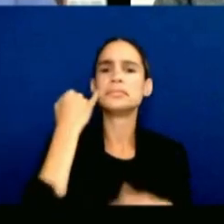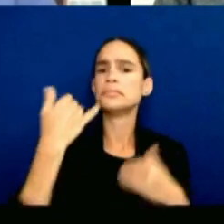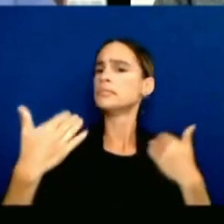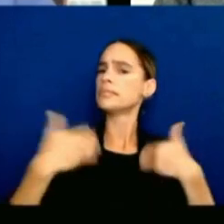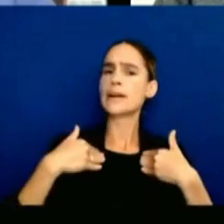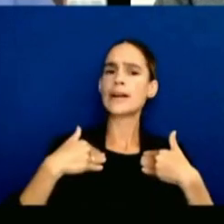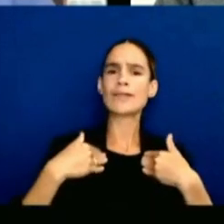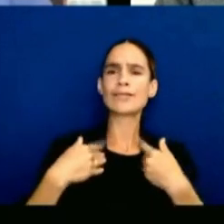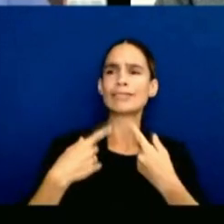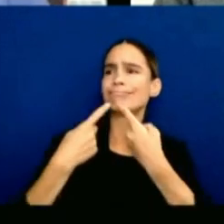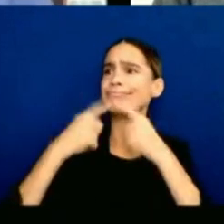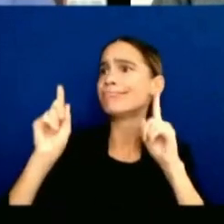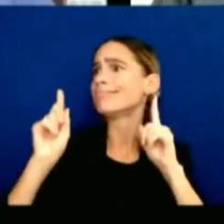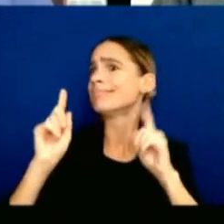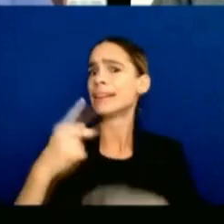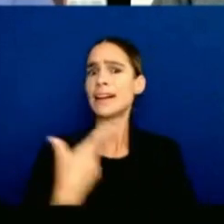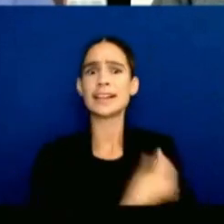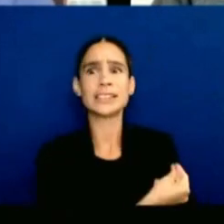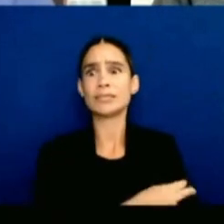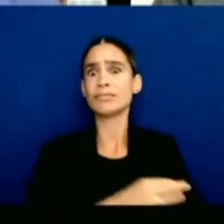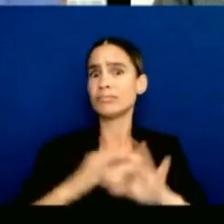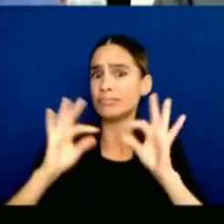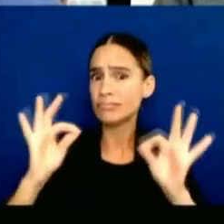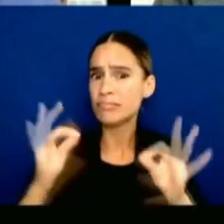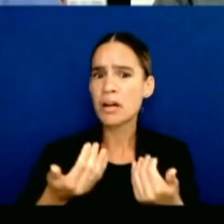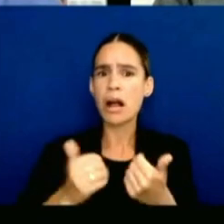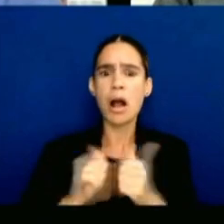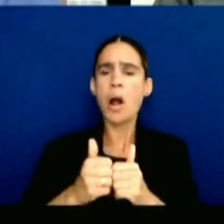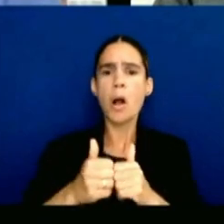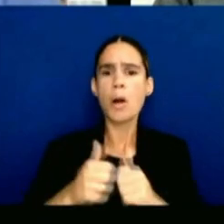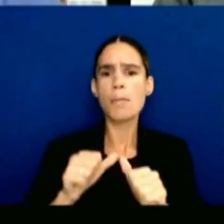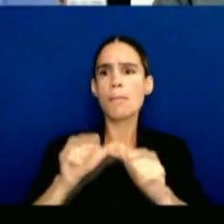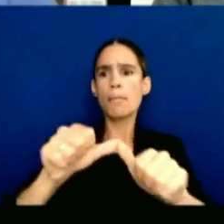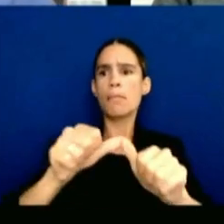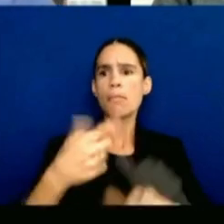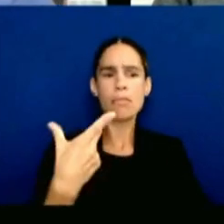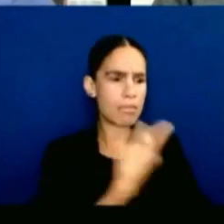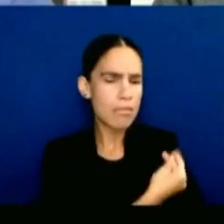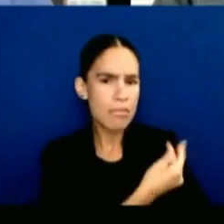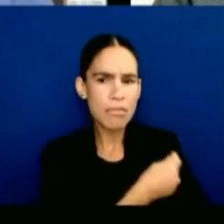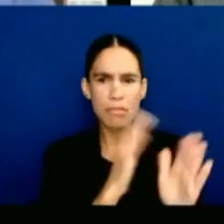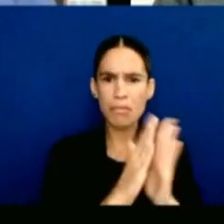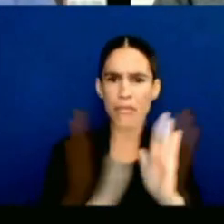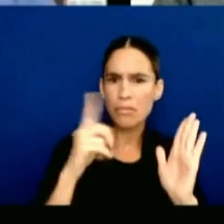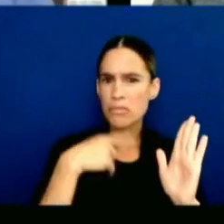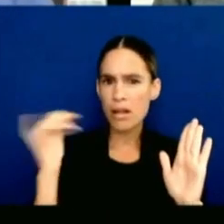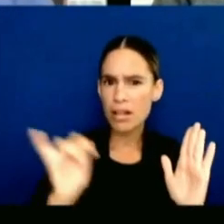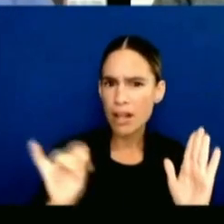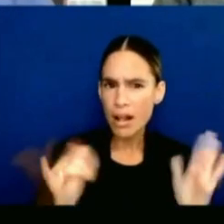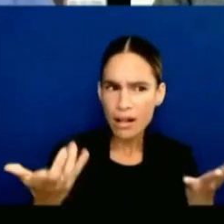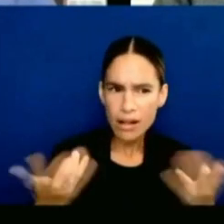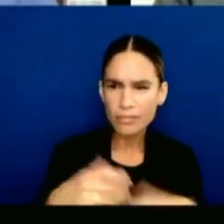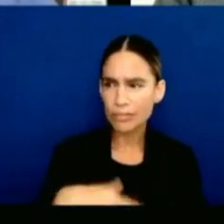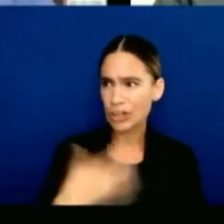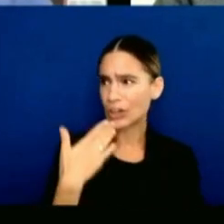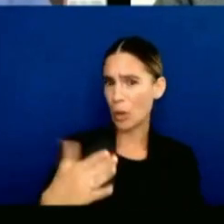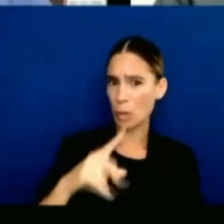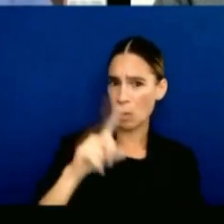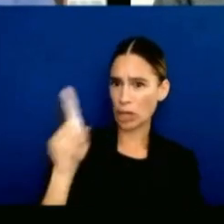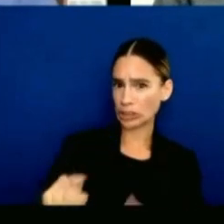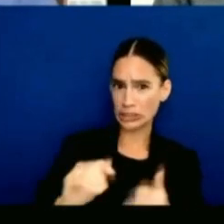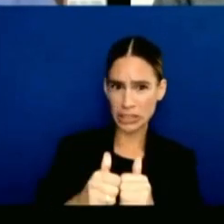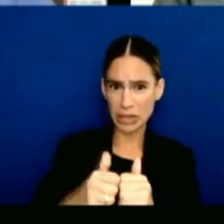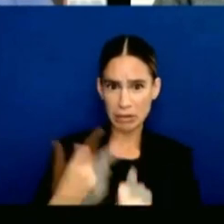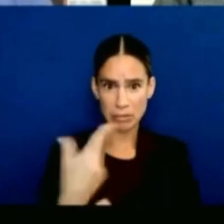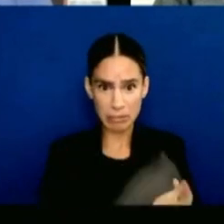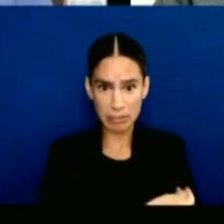that protection last? When you've got a vaccine, are you gonna need to take it again a year later? It'll be like the